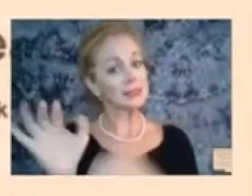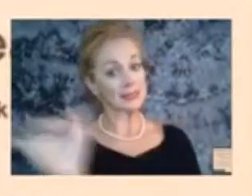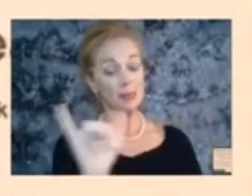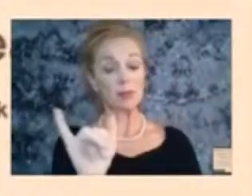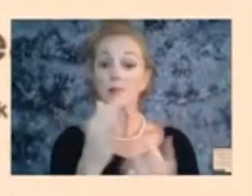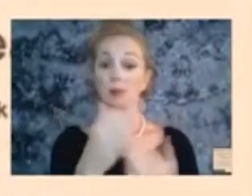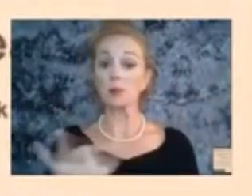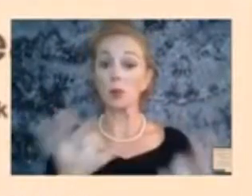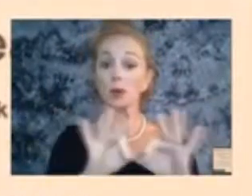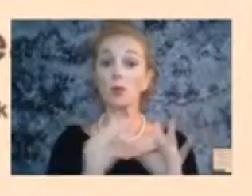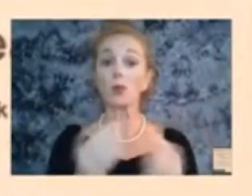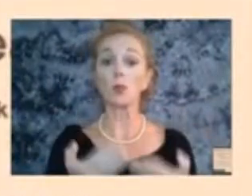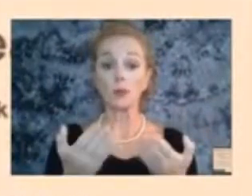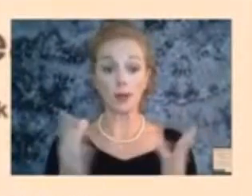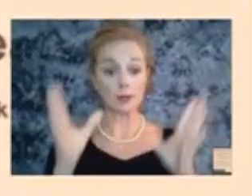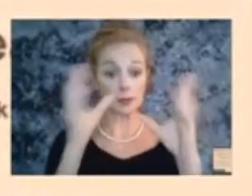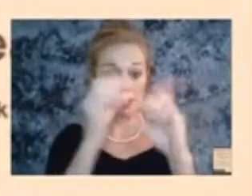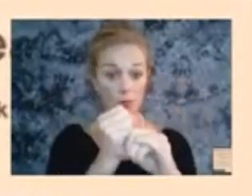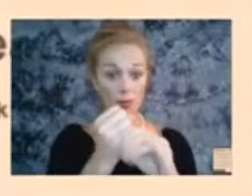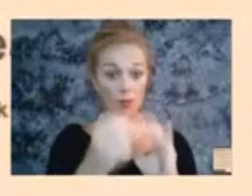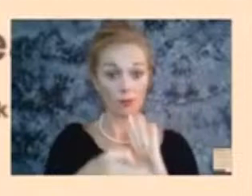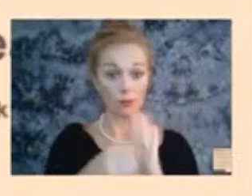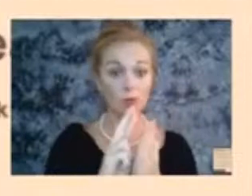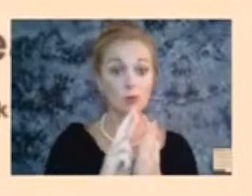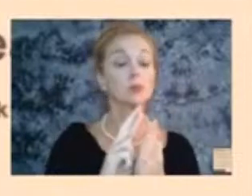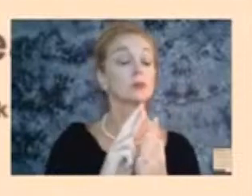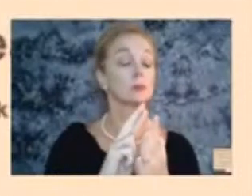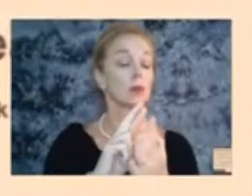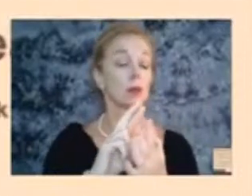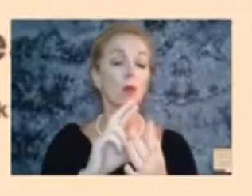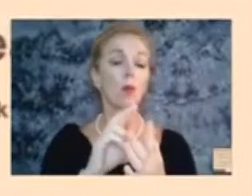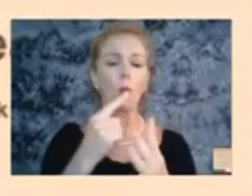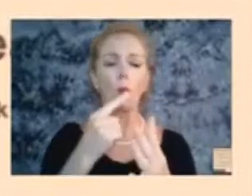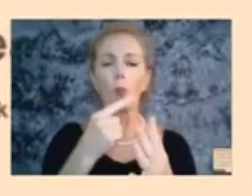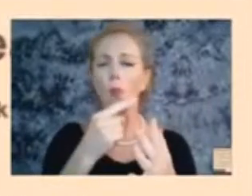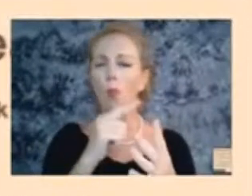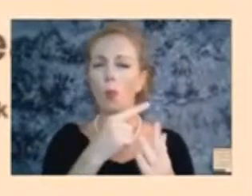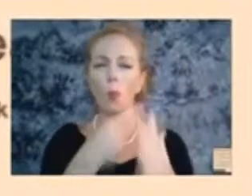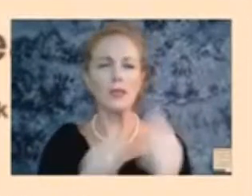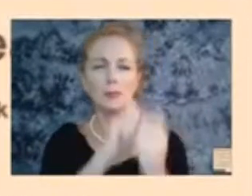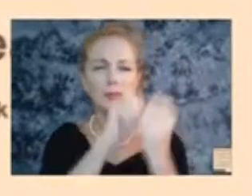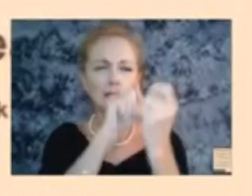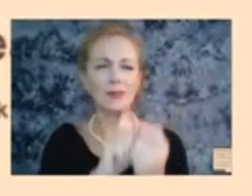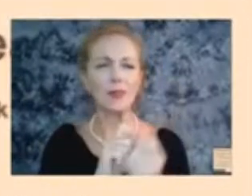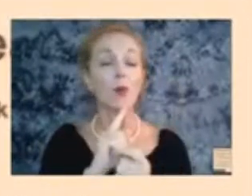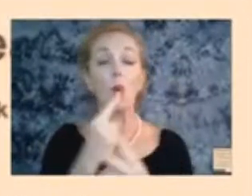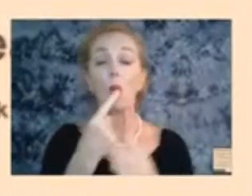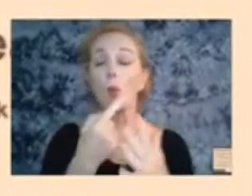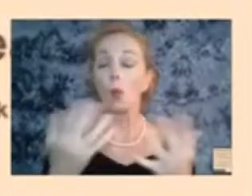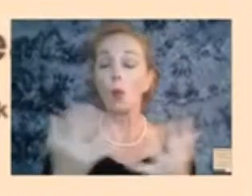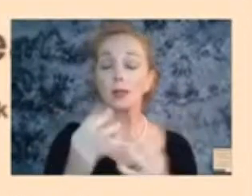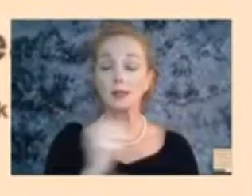and a review of what these leaves are and what staff may take advantage of when we share the